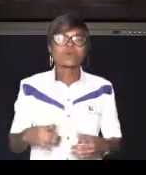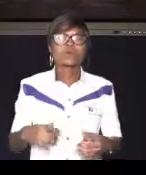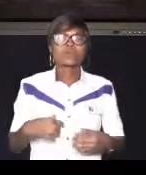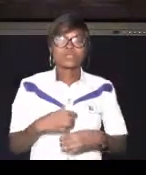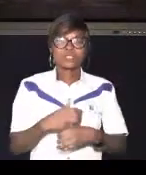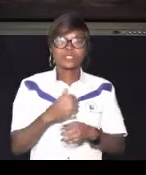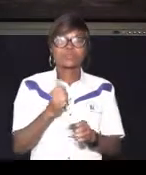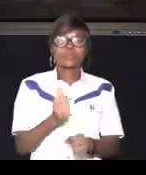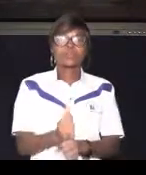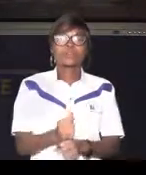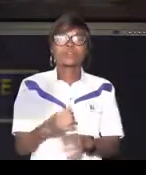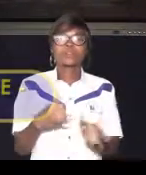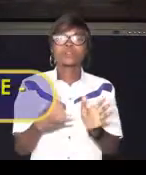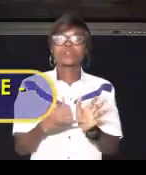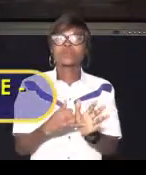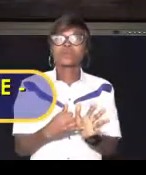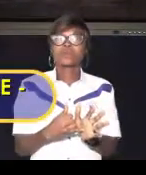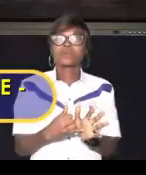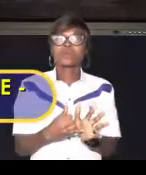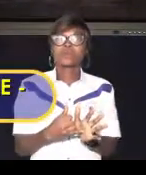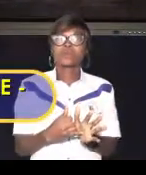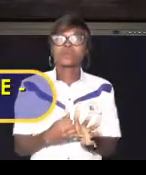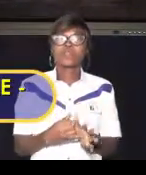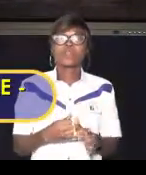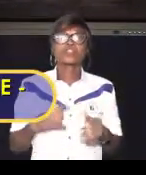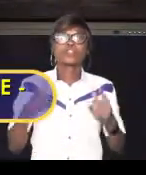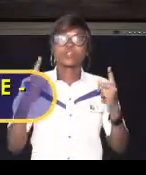is steadfast, he will succeed.